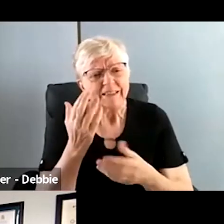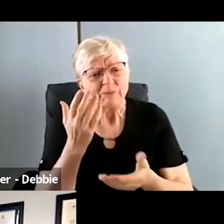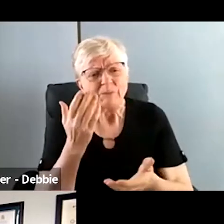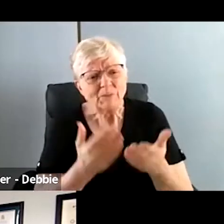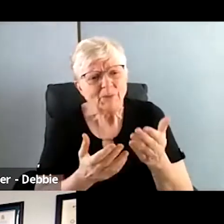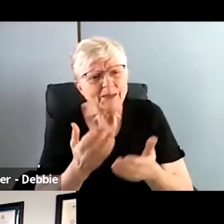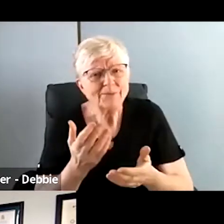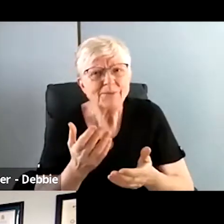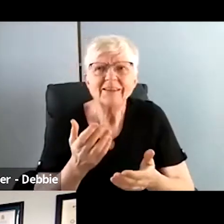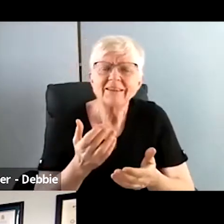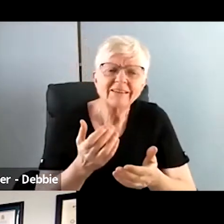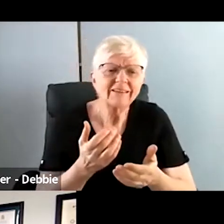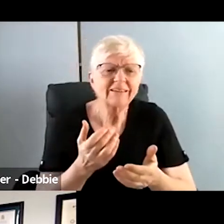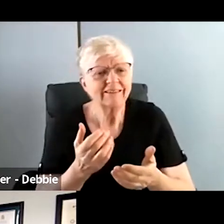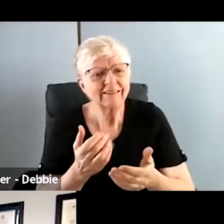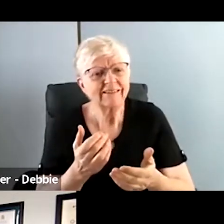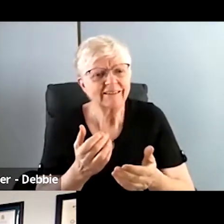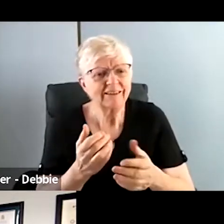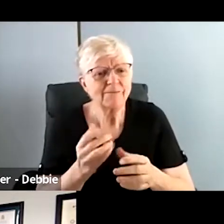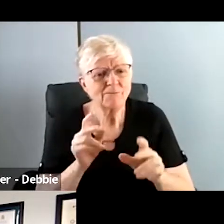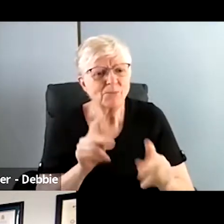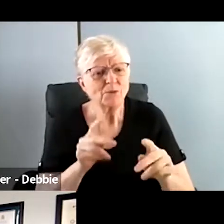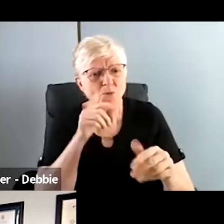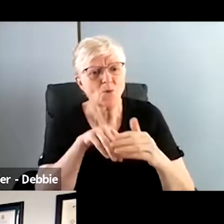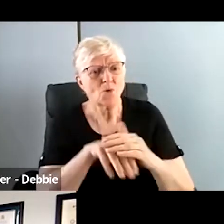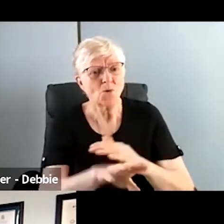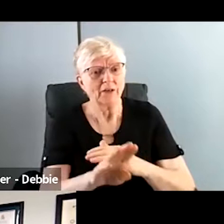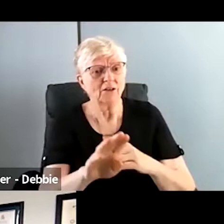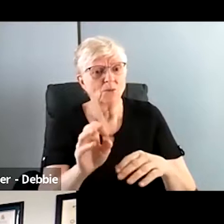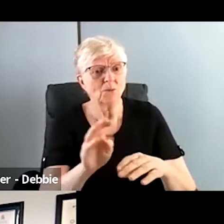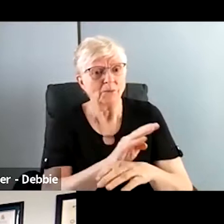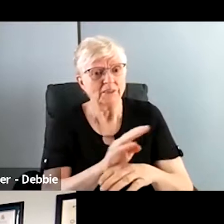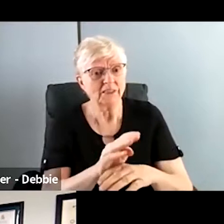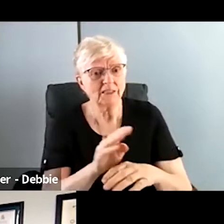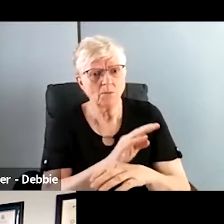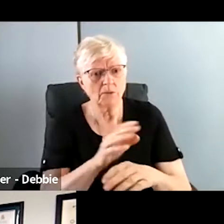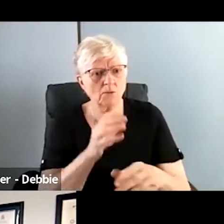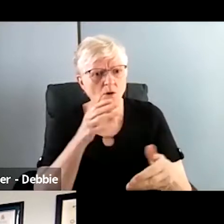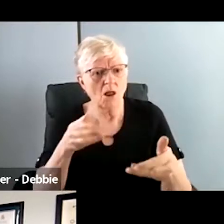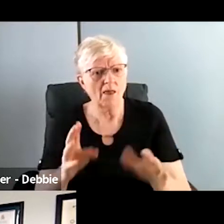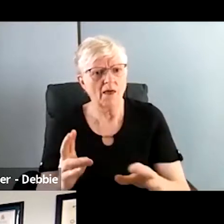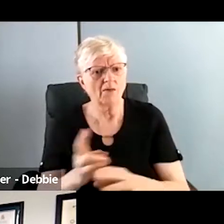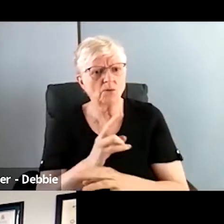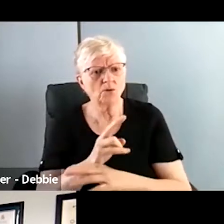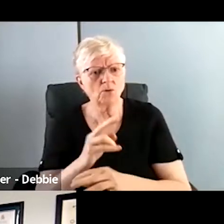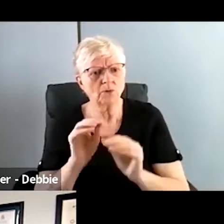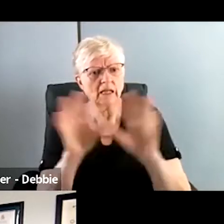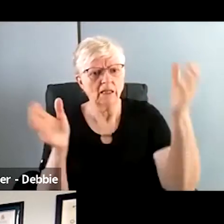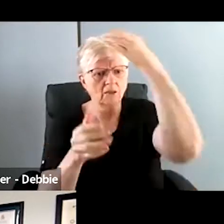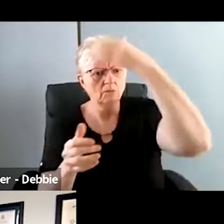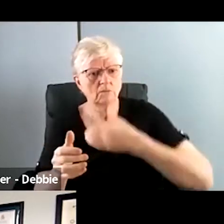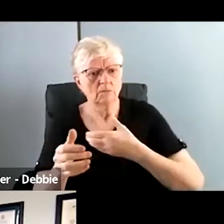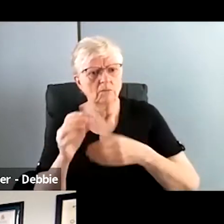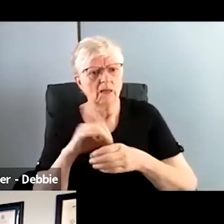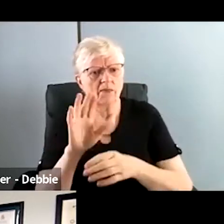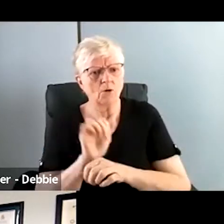they would enter a business, and the business wouldn't allow them to use the mask in their place